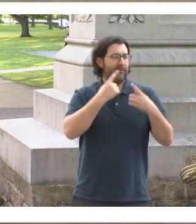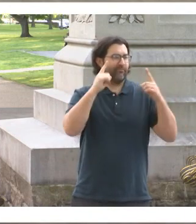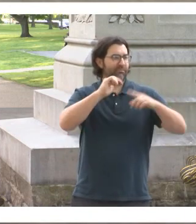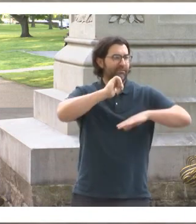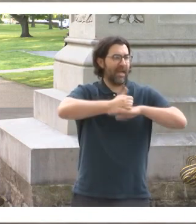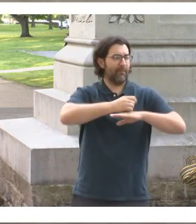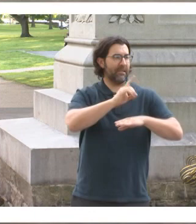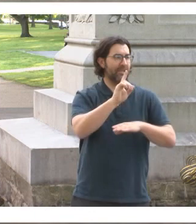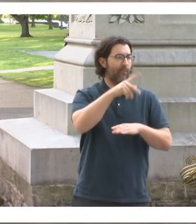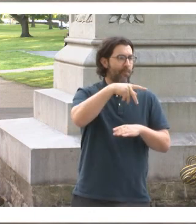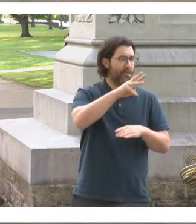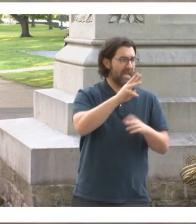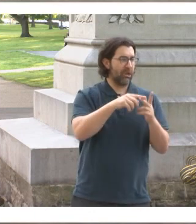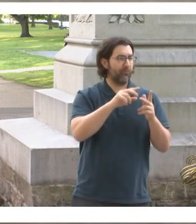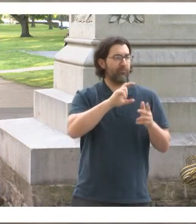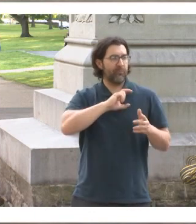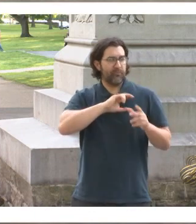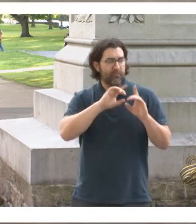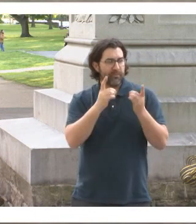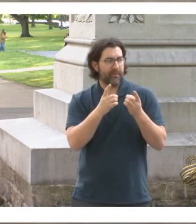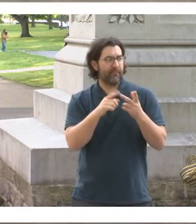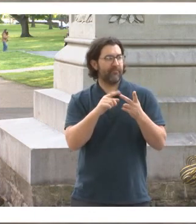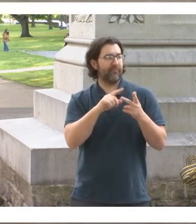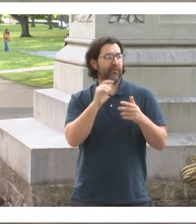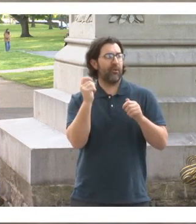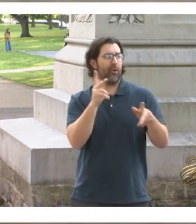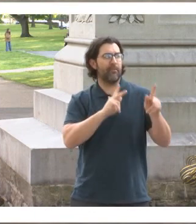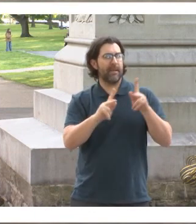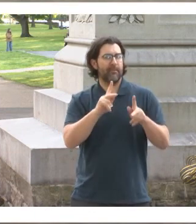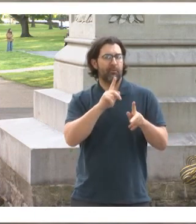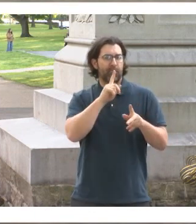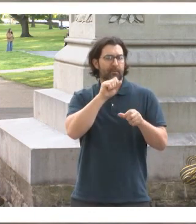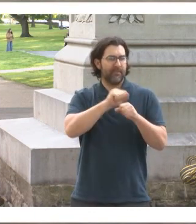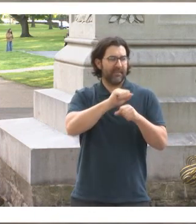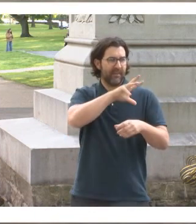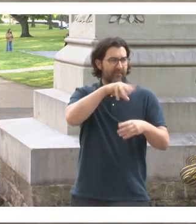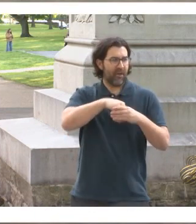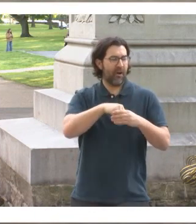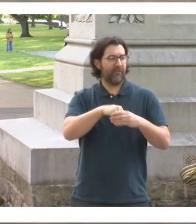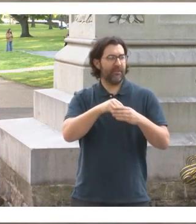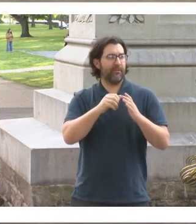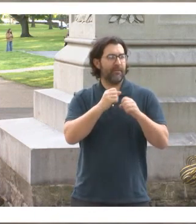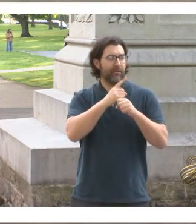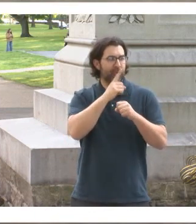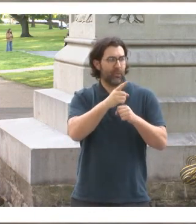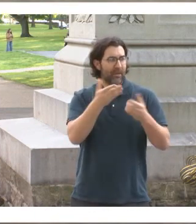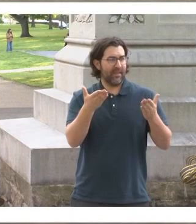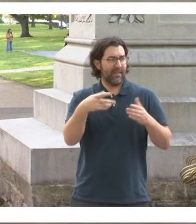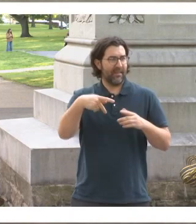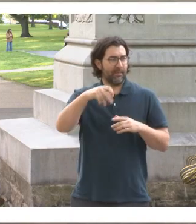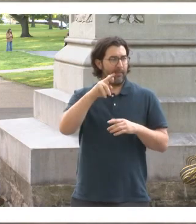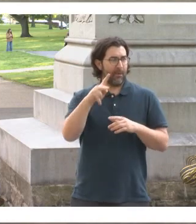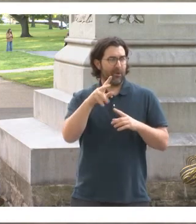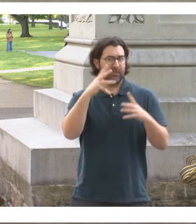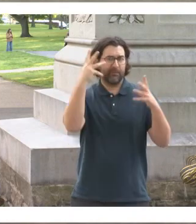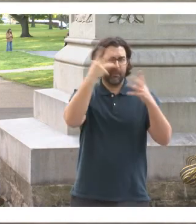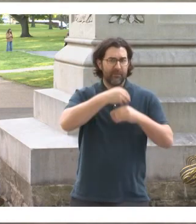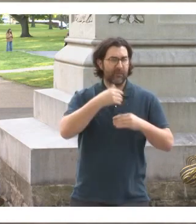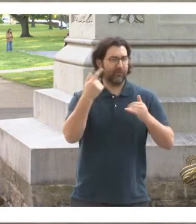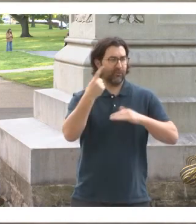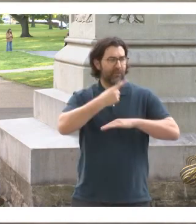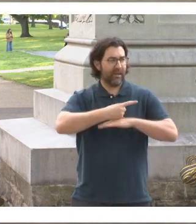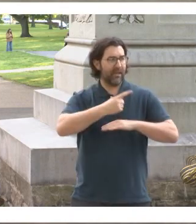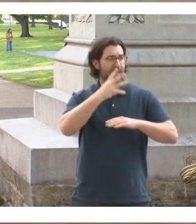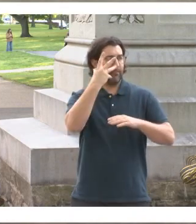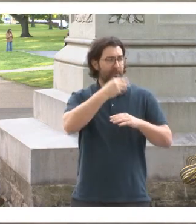of Public Works, our police department, and everybody else that played a main role in ensuring that this park looks beautiful today, that it will